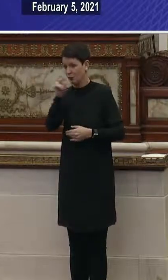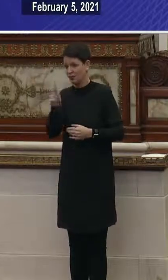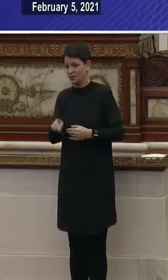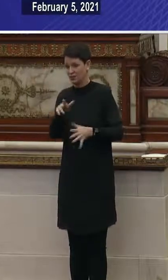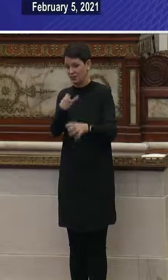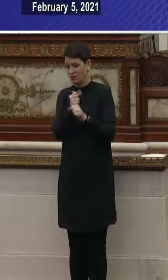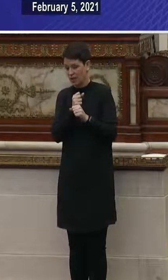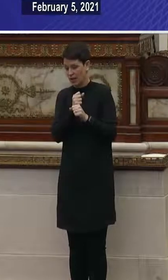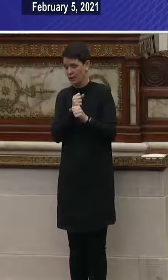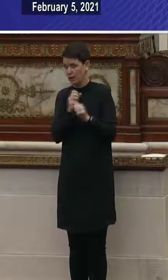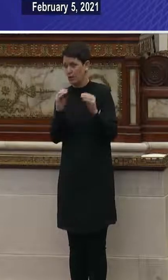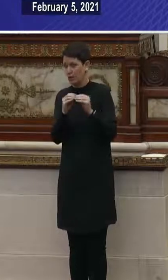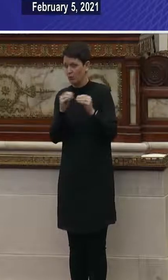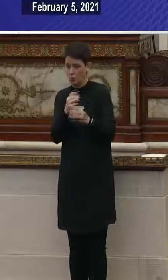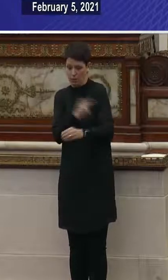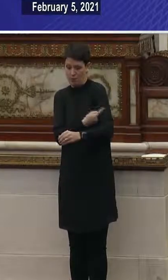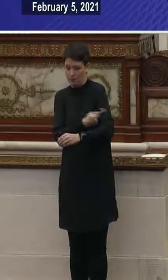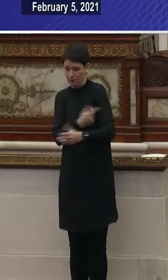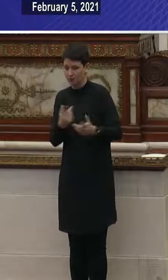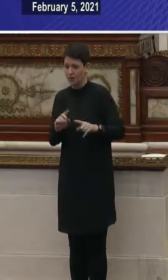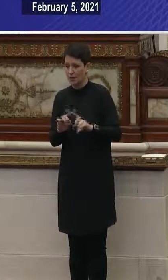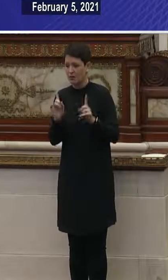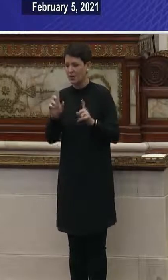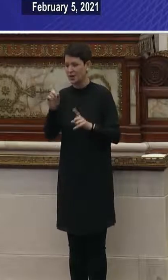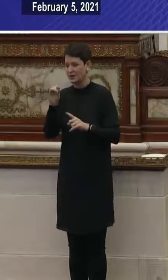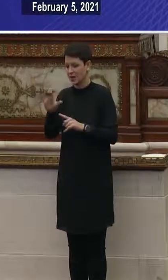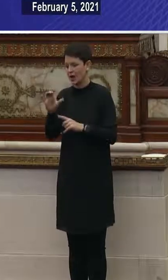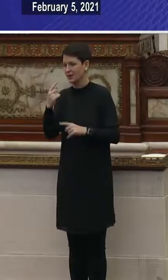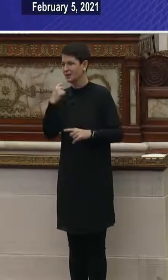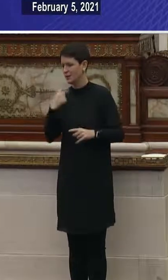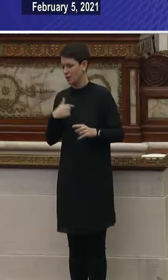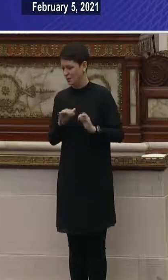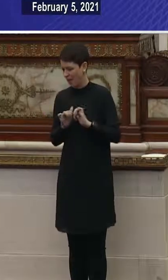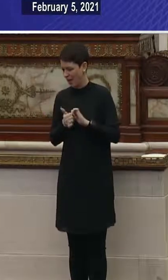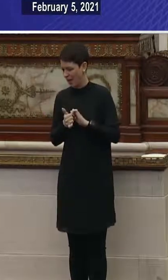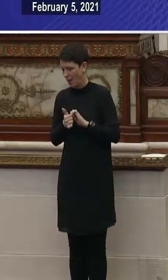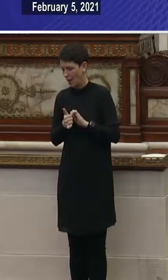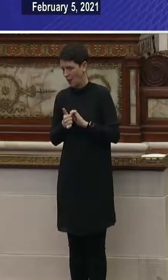Philadelphia to get more doses. But Doc, tell me how.